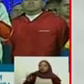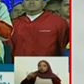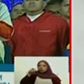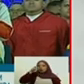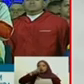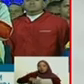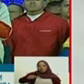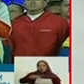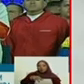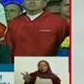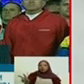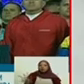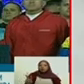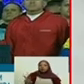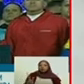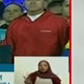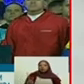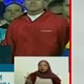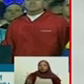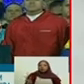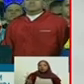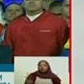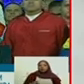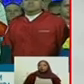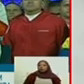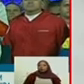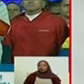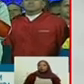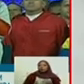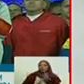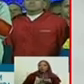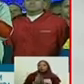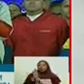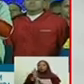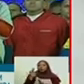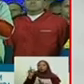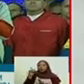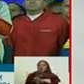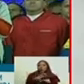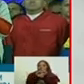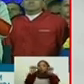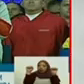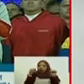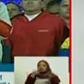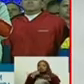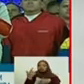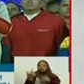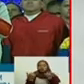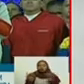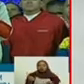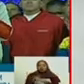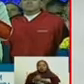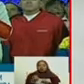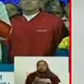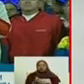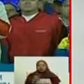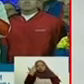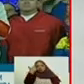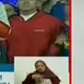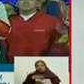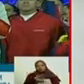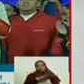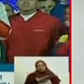enough. But any visitor to Venezuela can feel the people's patriotism, the people's pride in